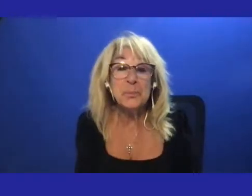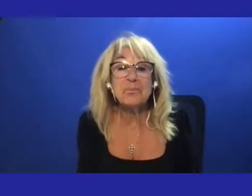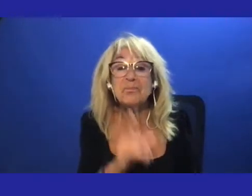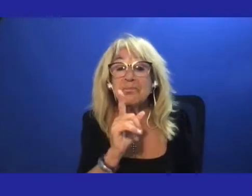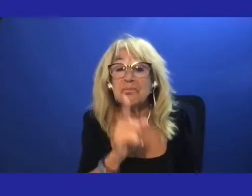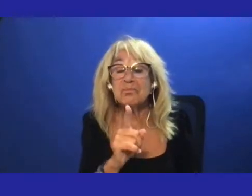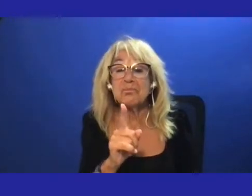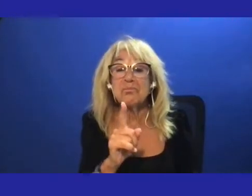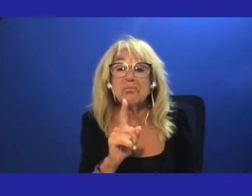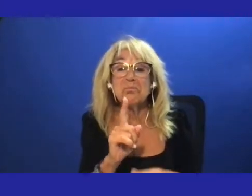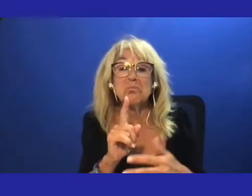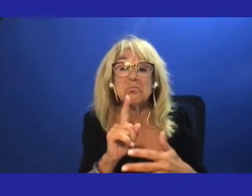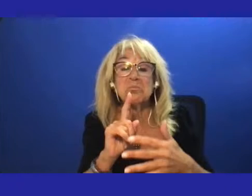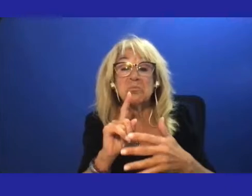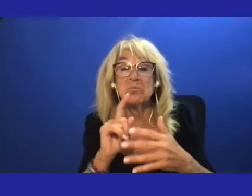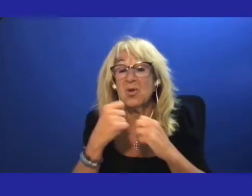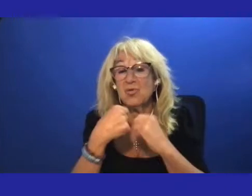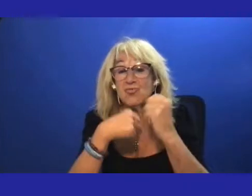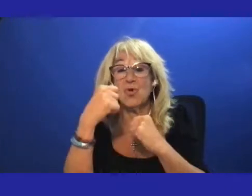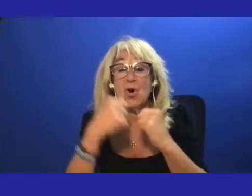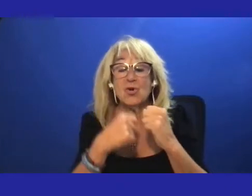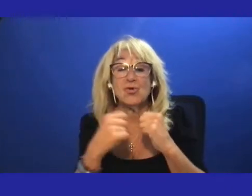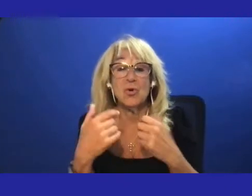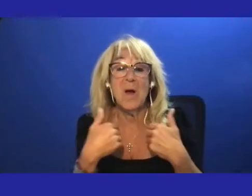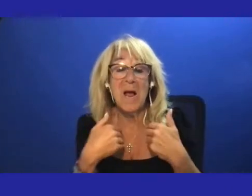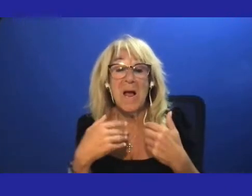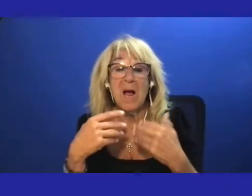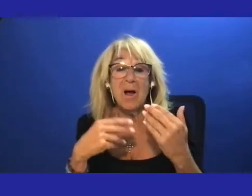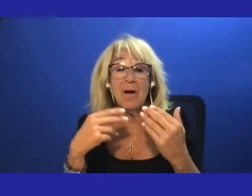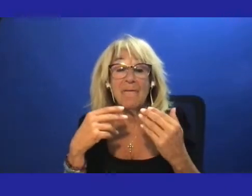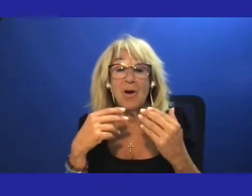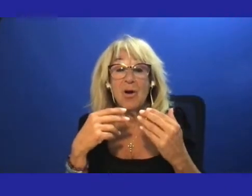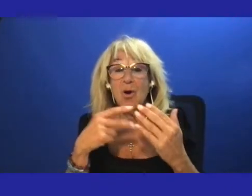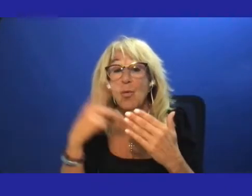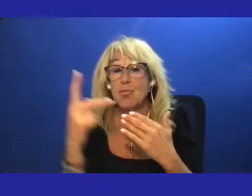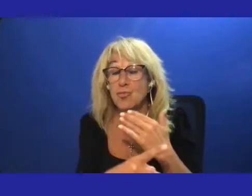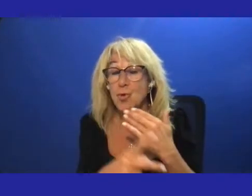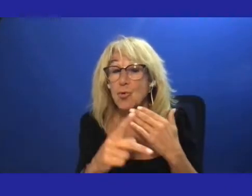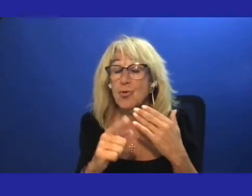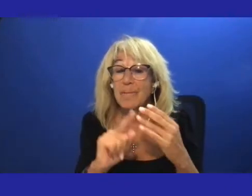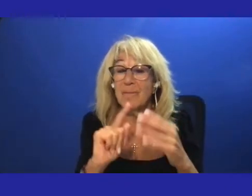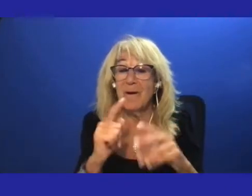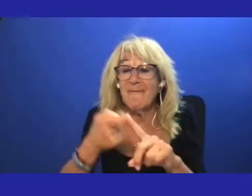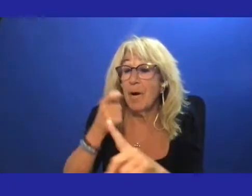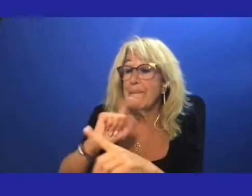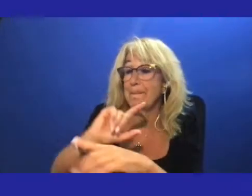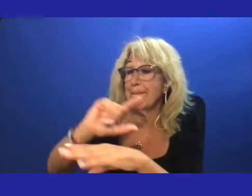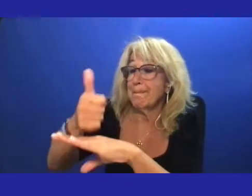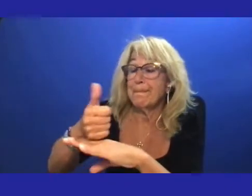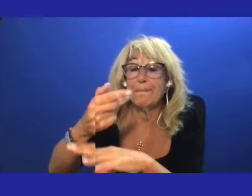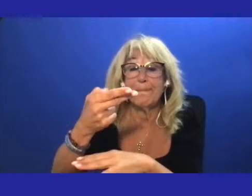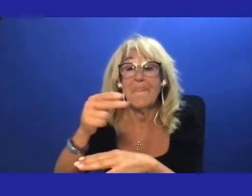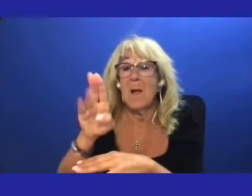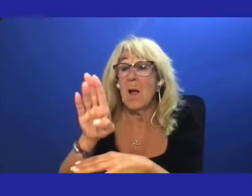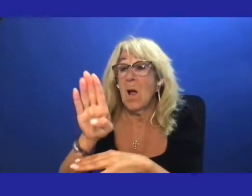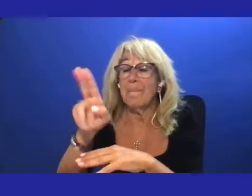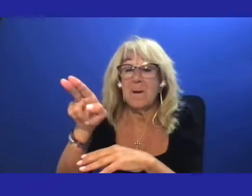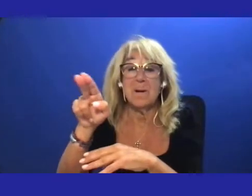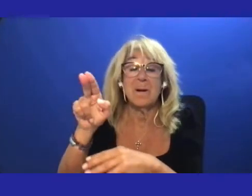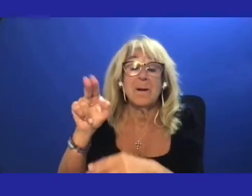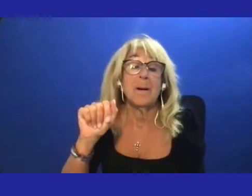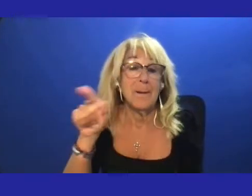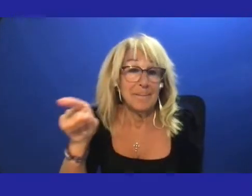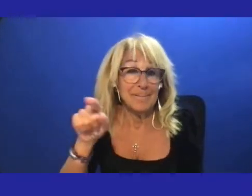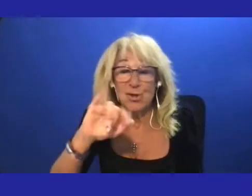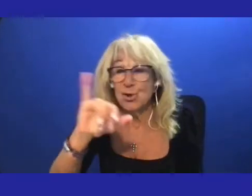do this by having programs supported by our hub at Jacobi, as well as satellites at Elmhurst, Kings County, Harlem,